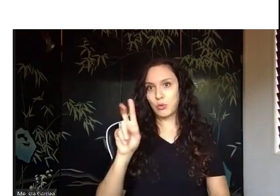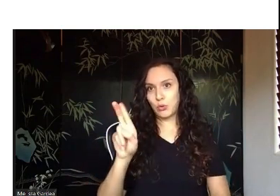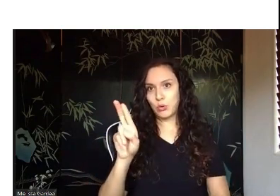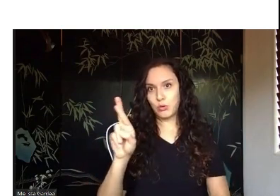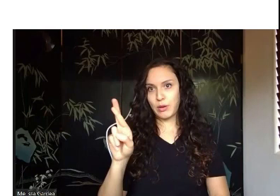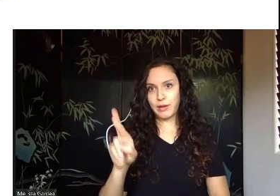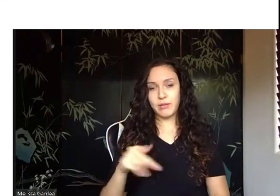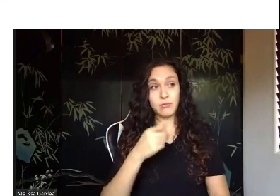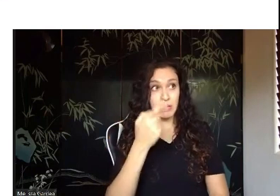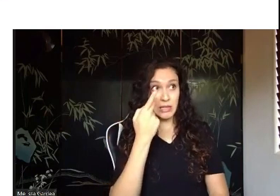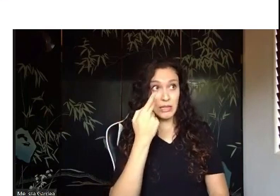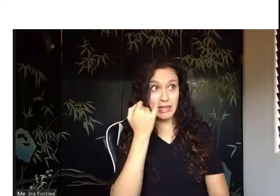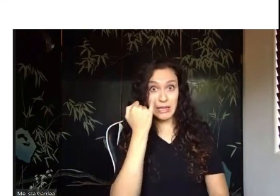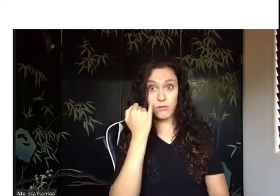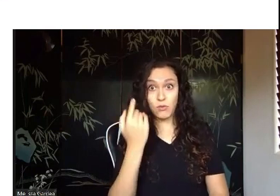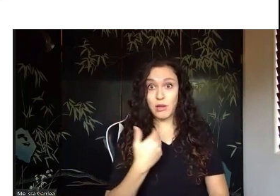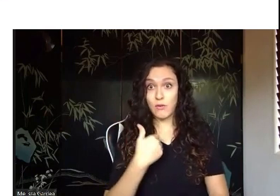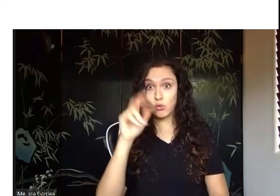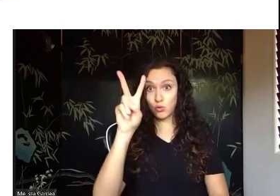did